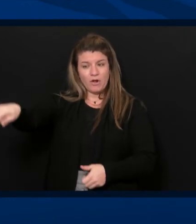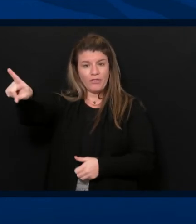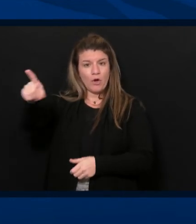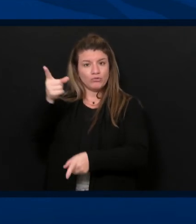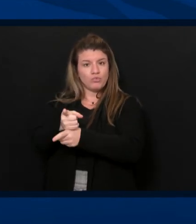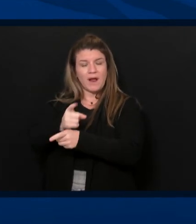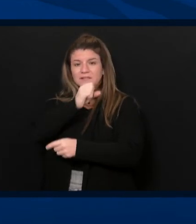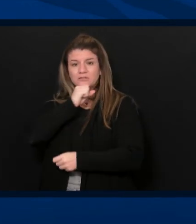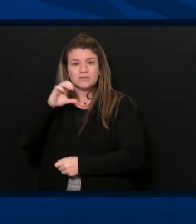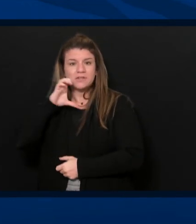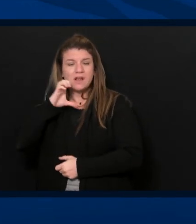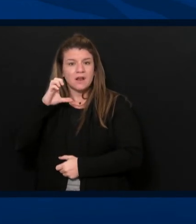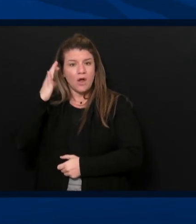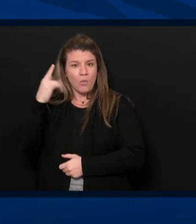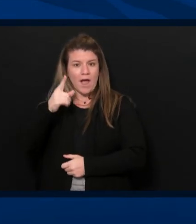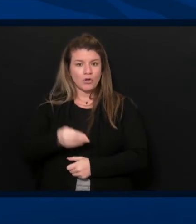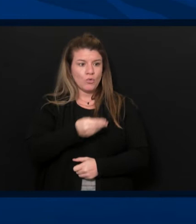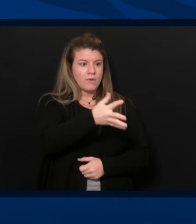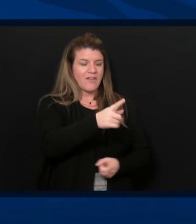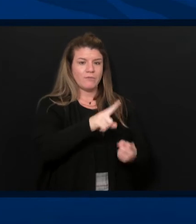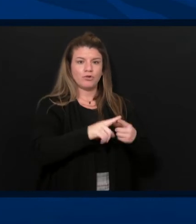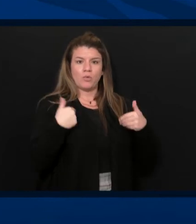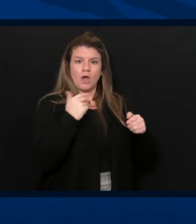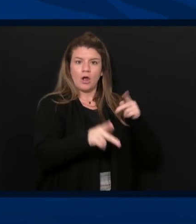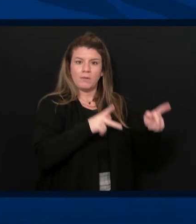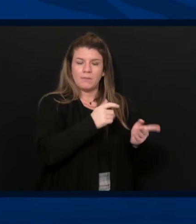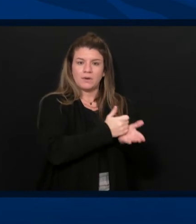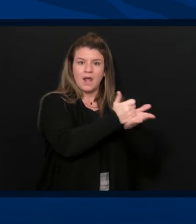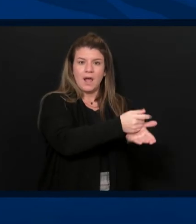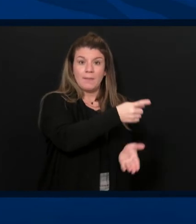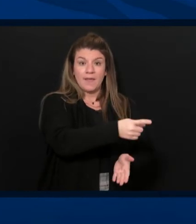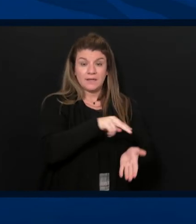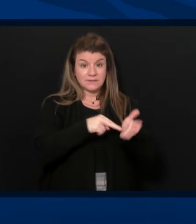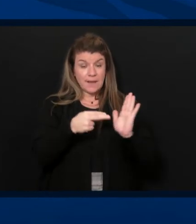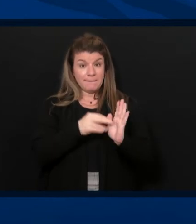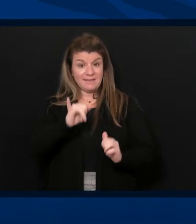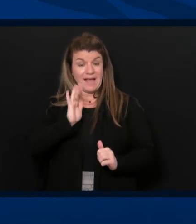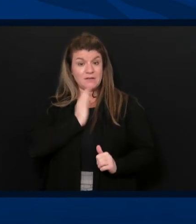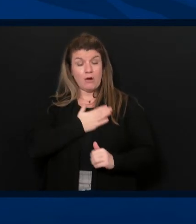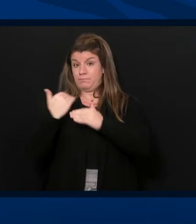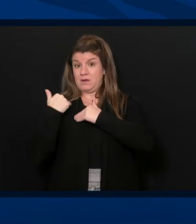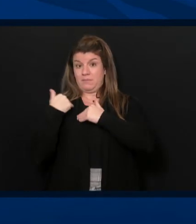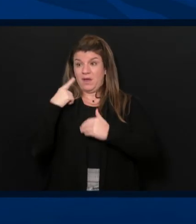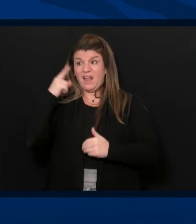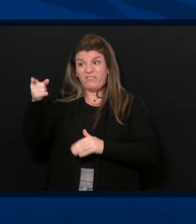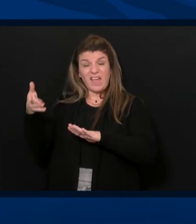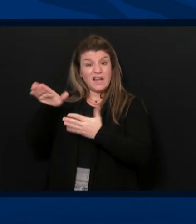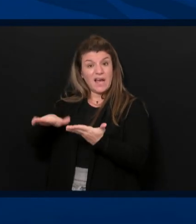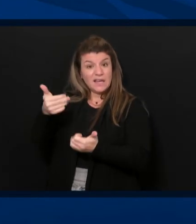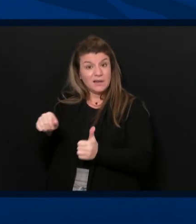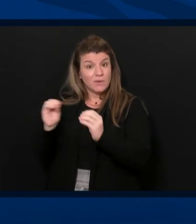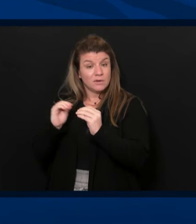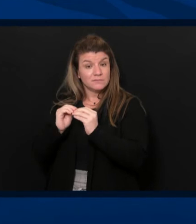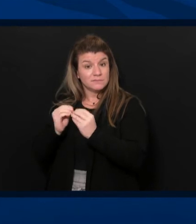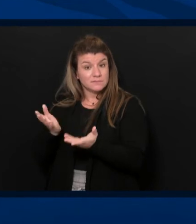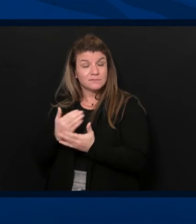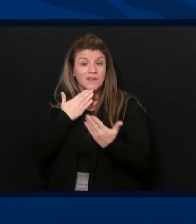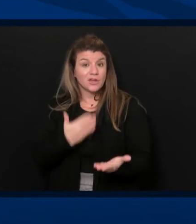otherwise young and healthy people, that we're also responsible if any of those 80-year-olds die over the next couple of weeks. Thank you.